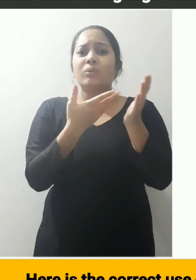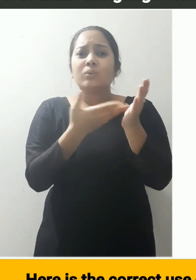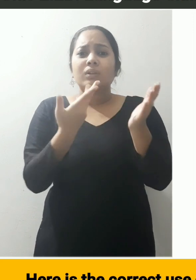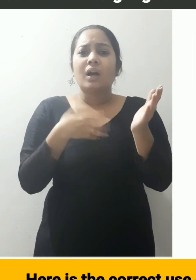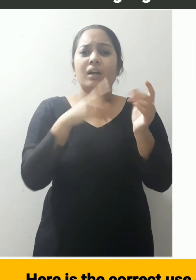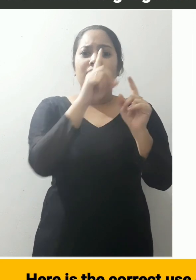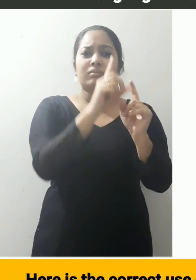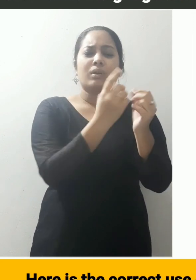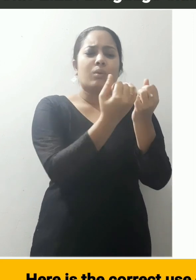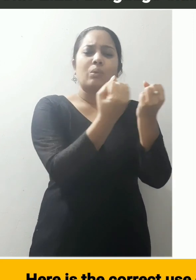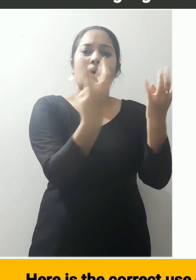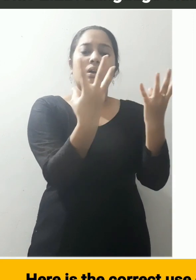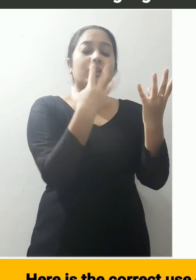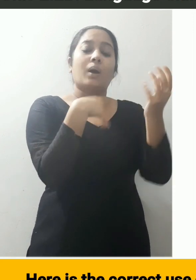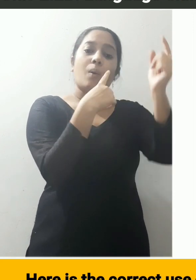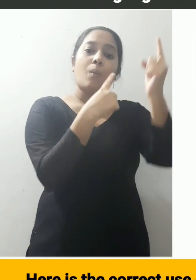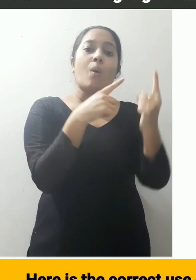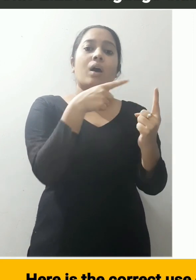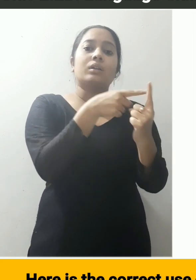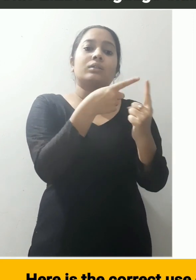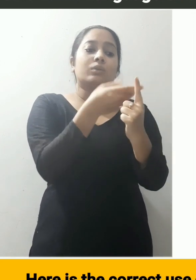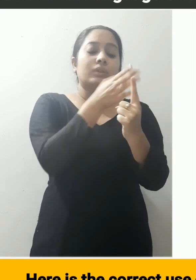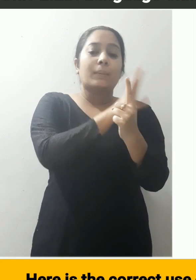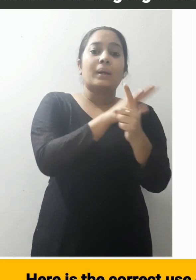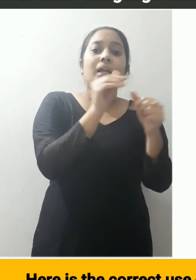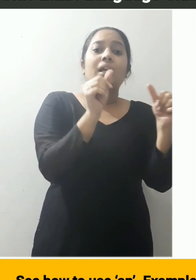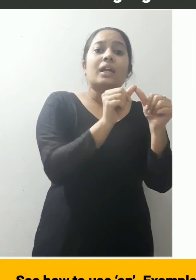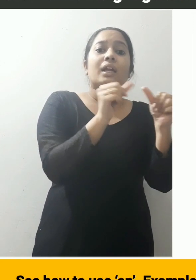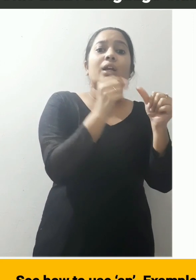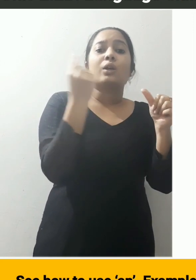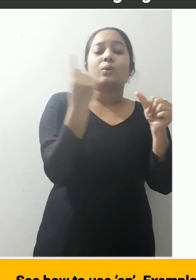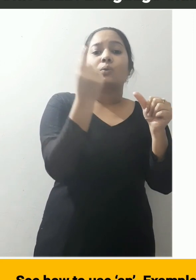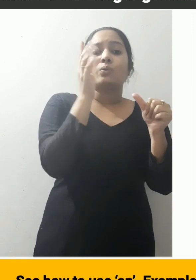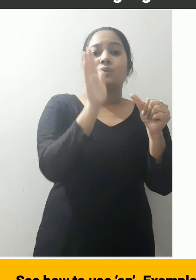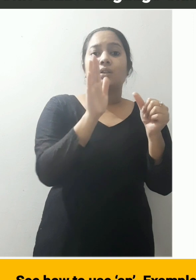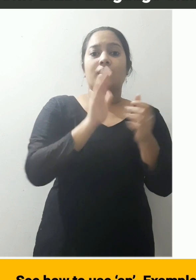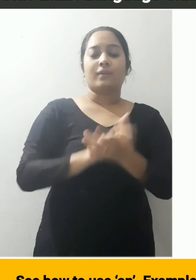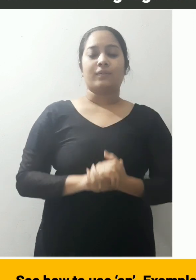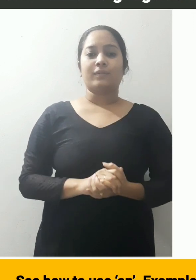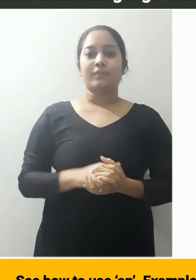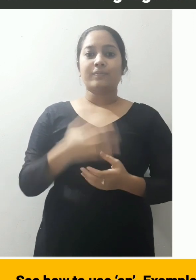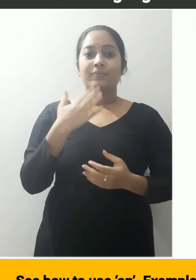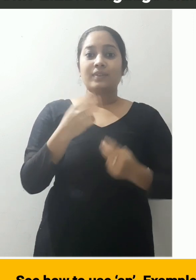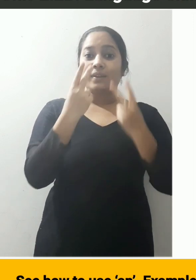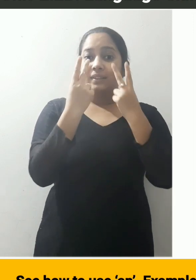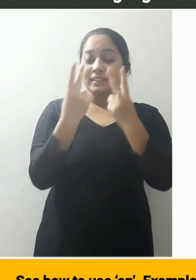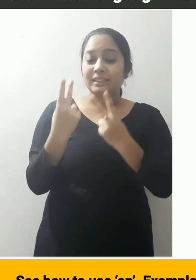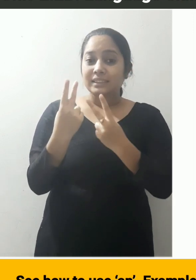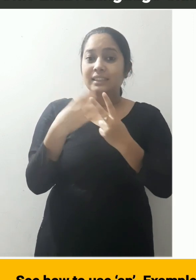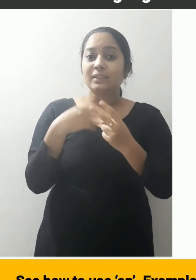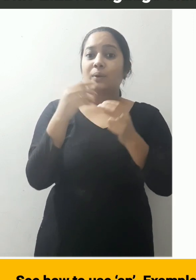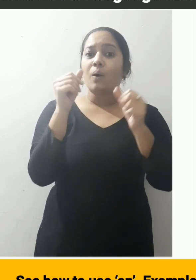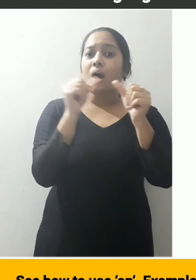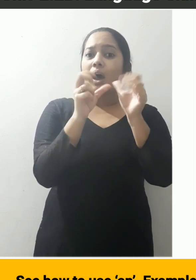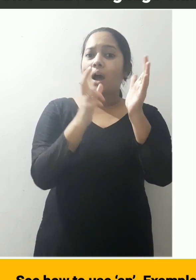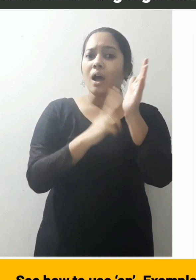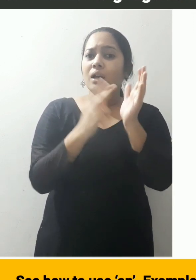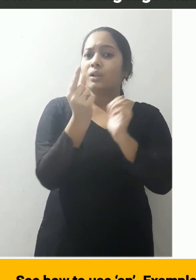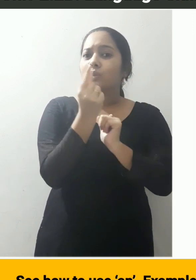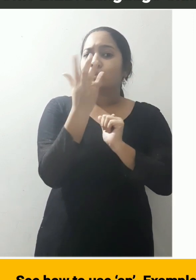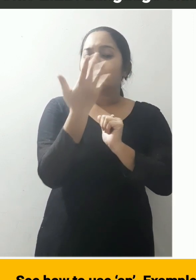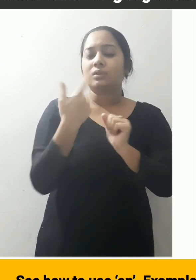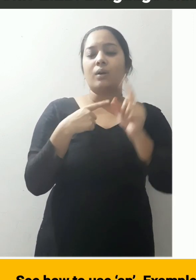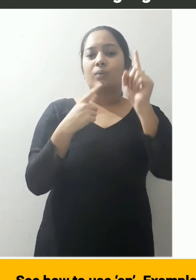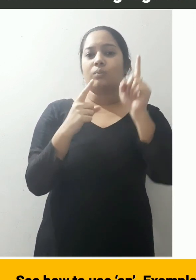of any, then use A before the object. See how to use an.